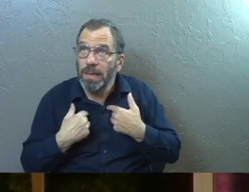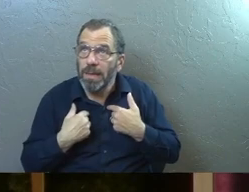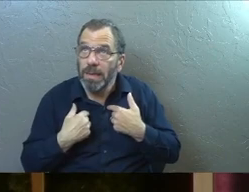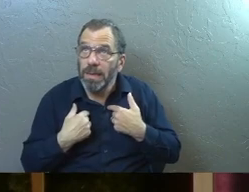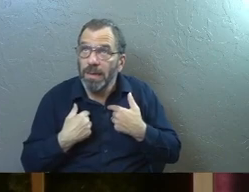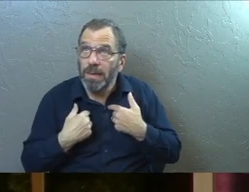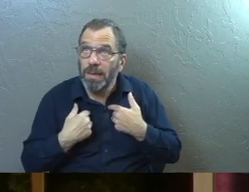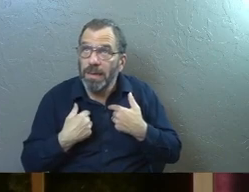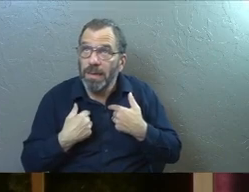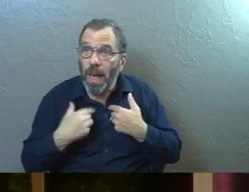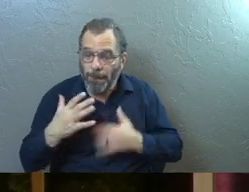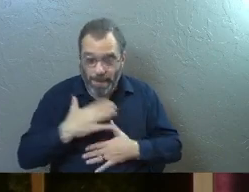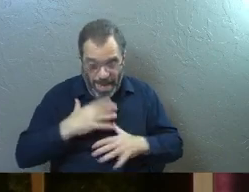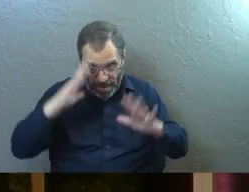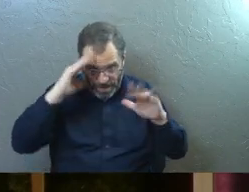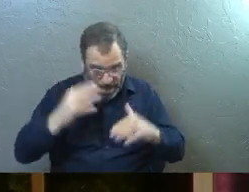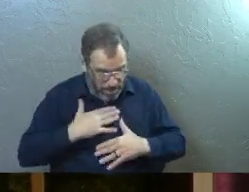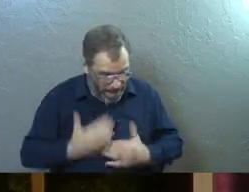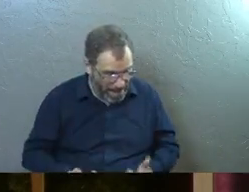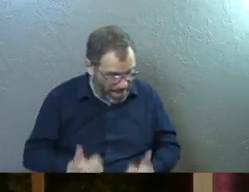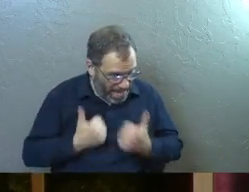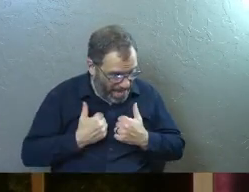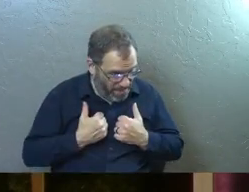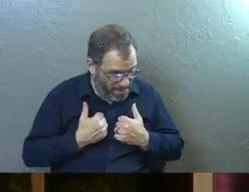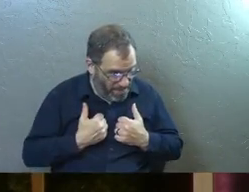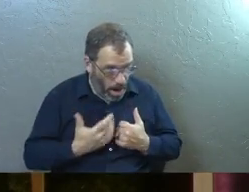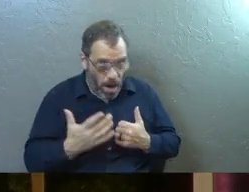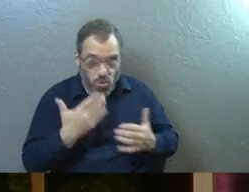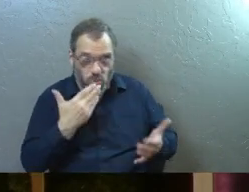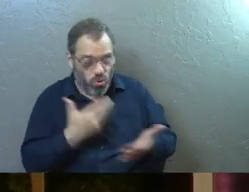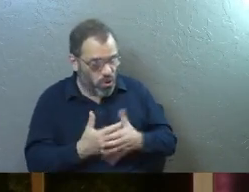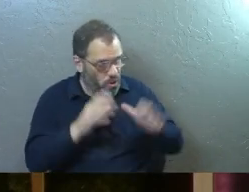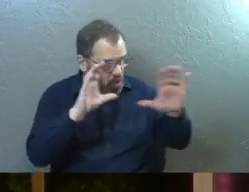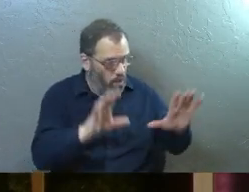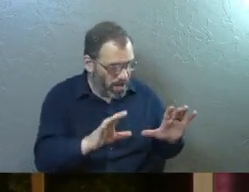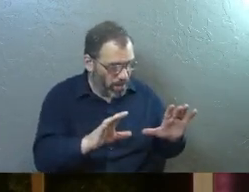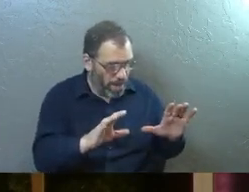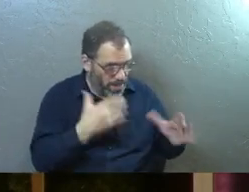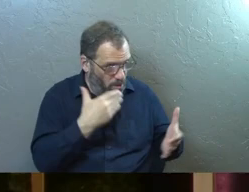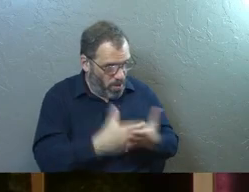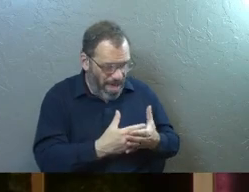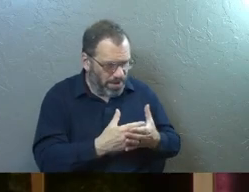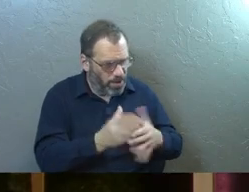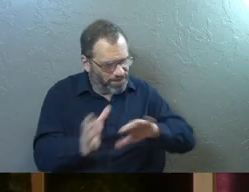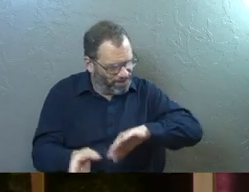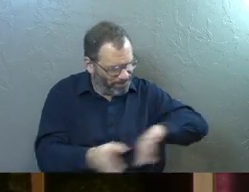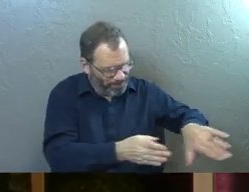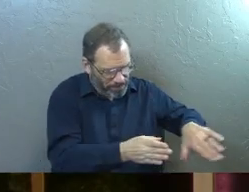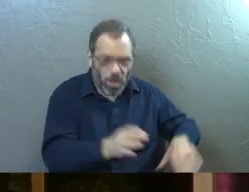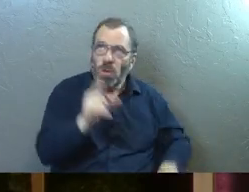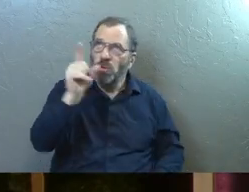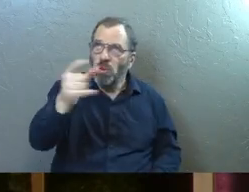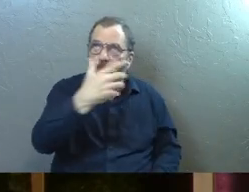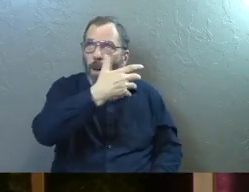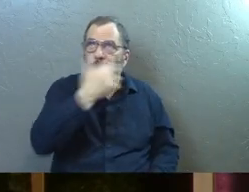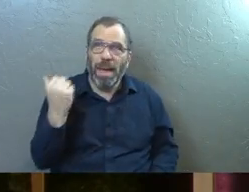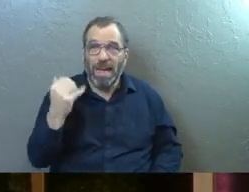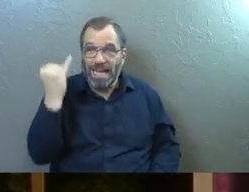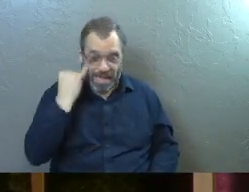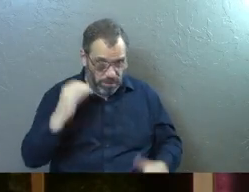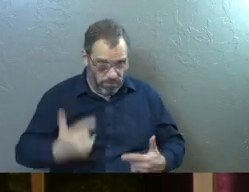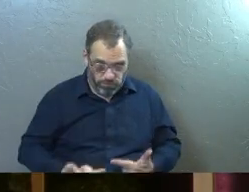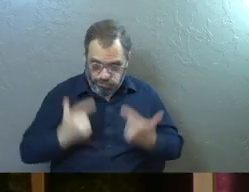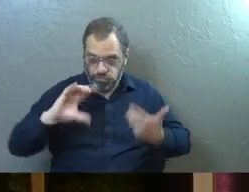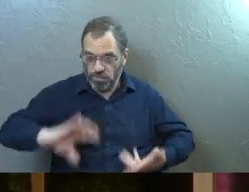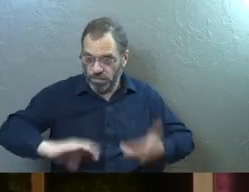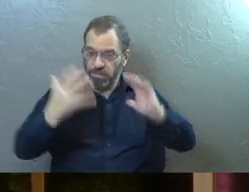expectations of my life were awesome and great, but I'd rather be over here on the path that God has for me. That's what I want. And even if it throws my